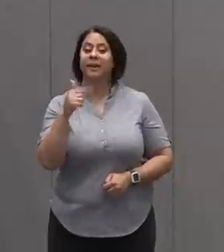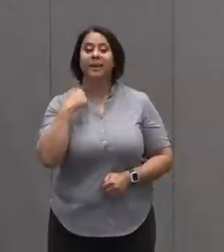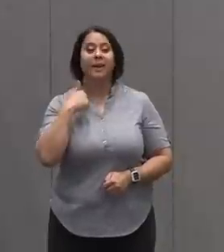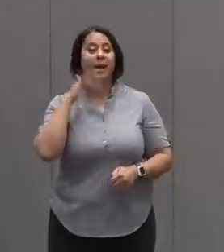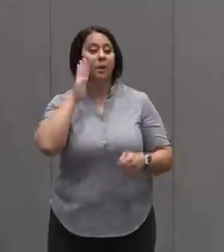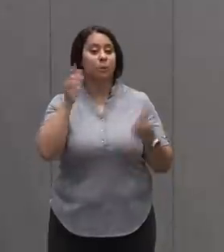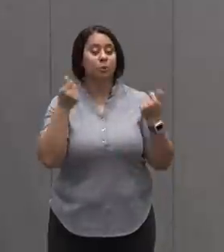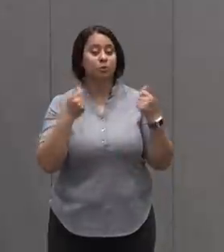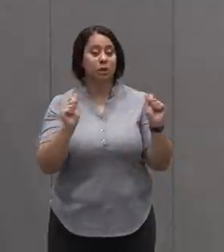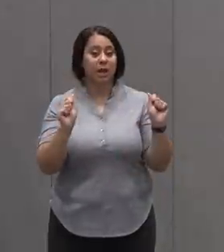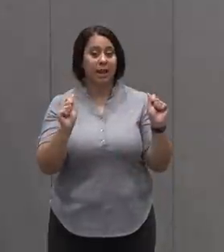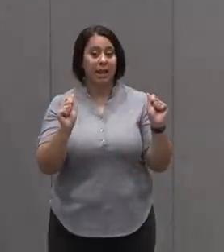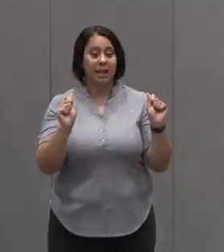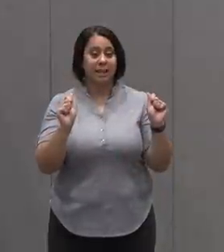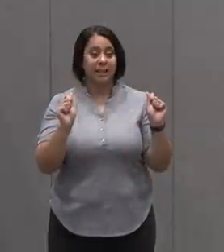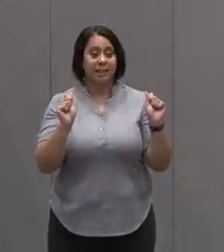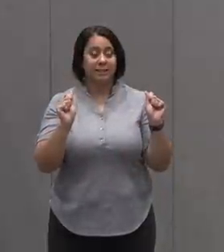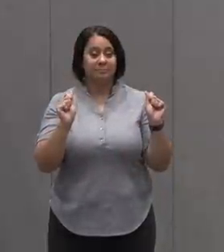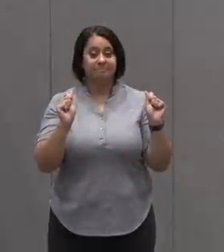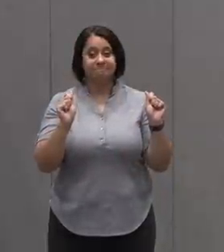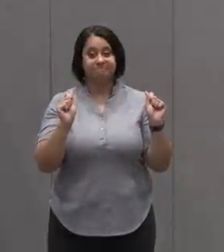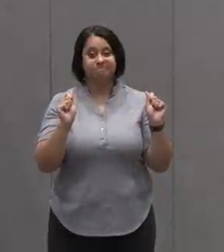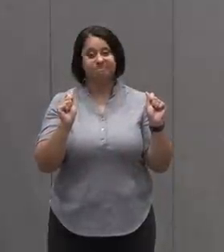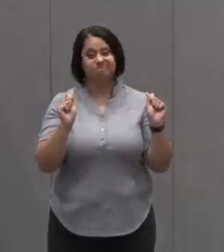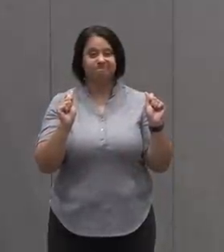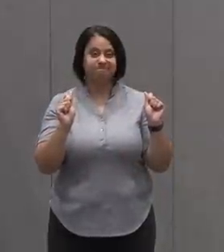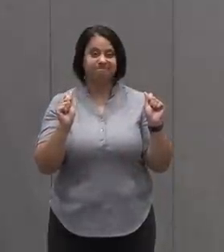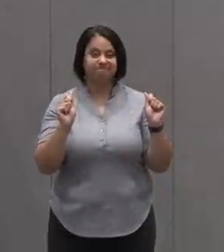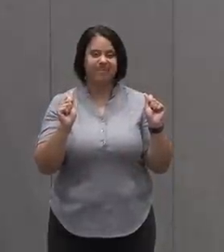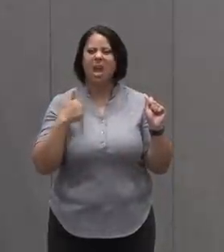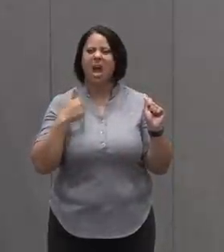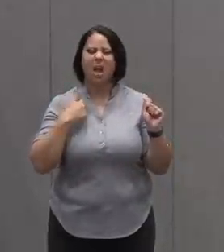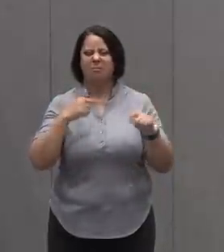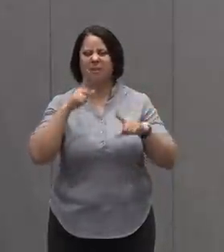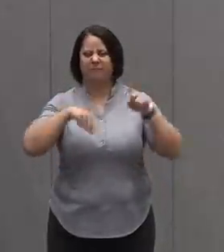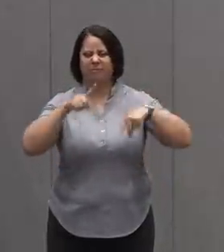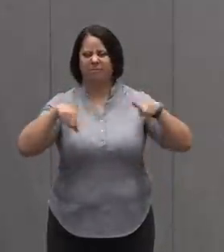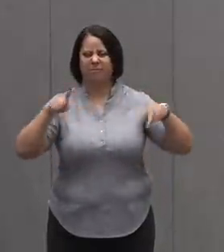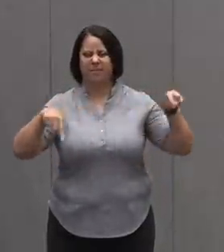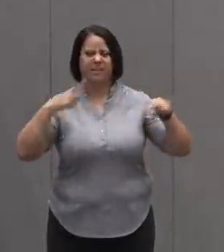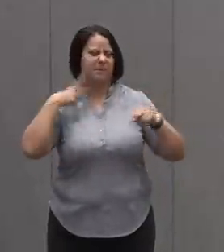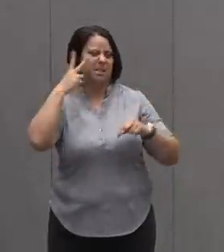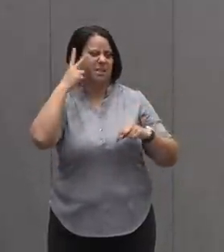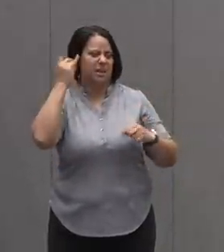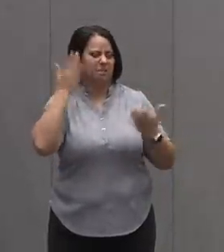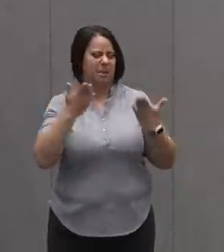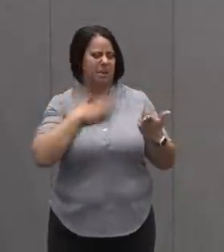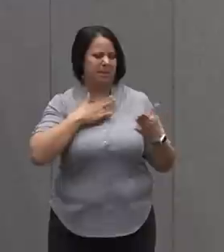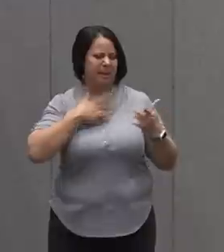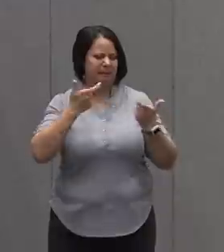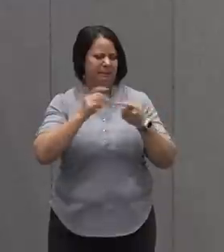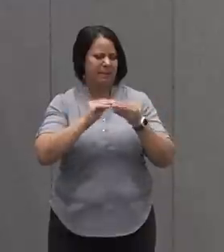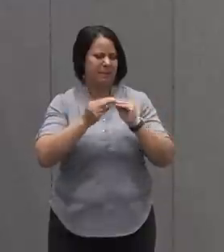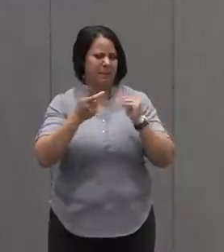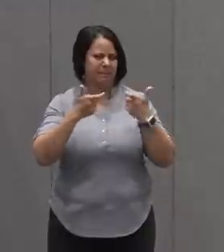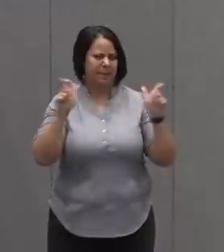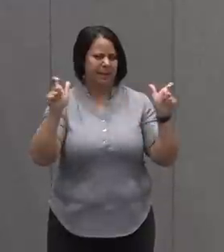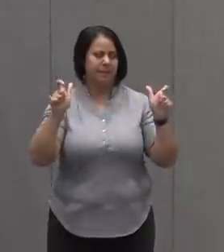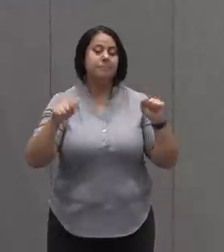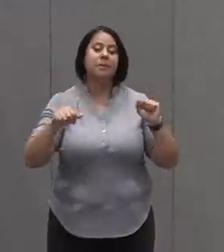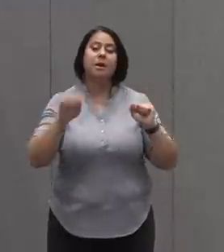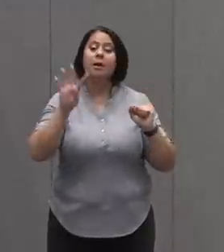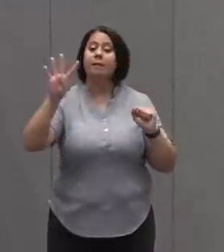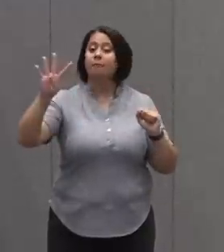try it. I'm going to try it again. I'm going to just do a little bit variation, but I think I still have a bigger number than hers. So